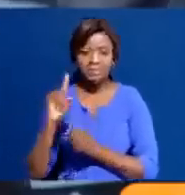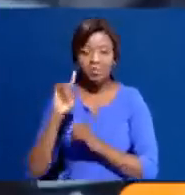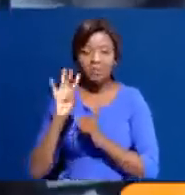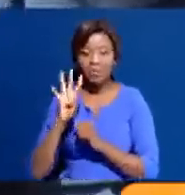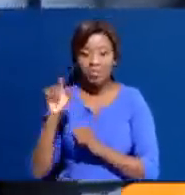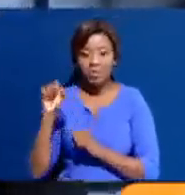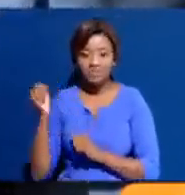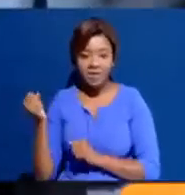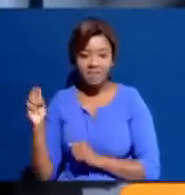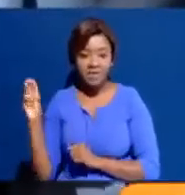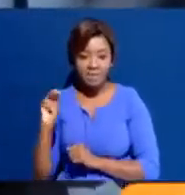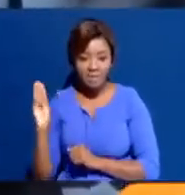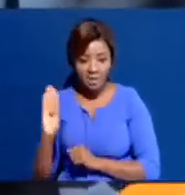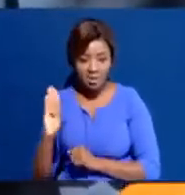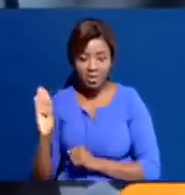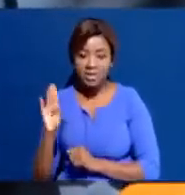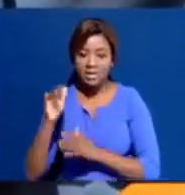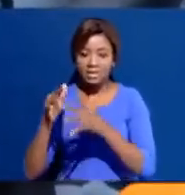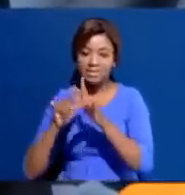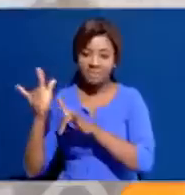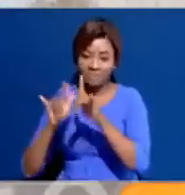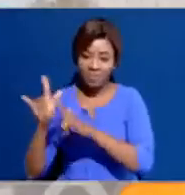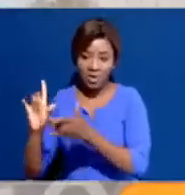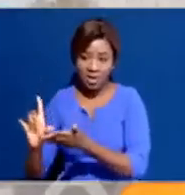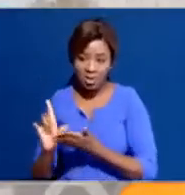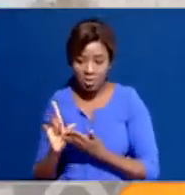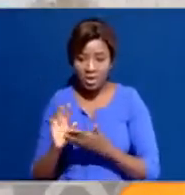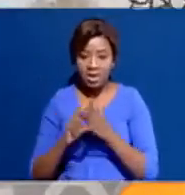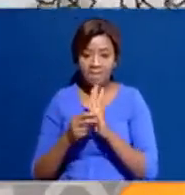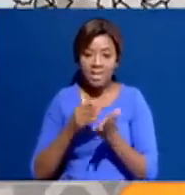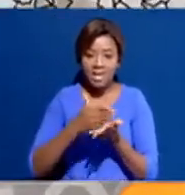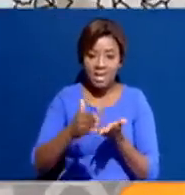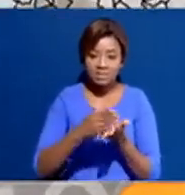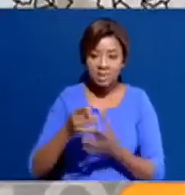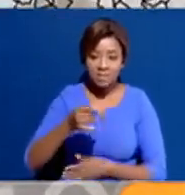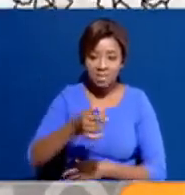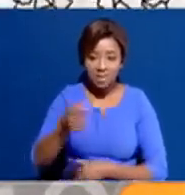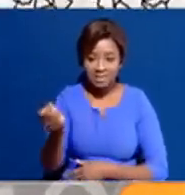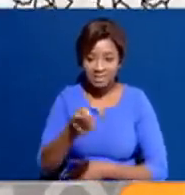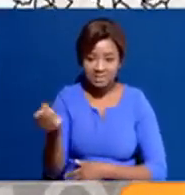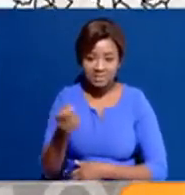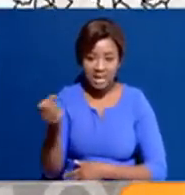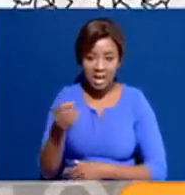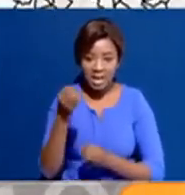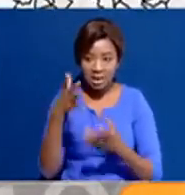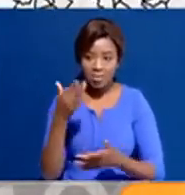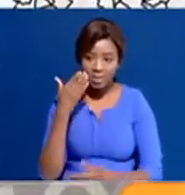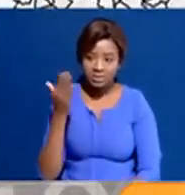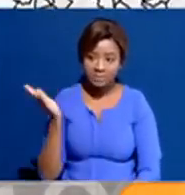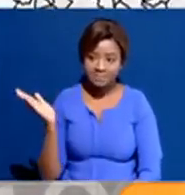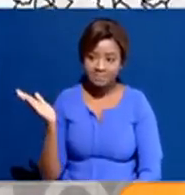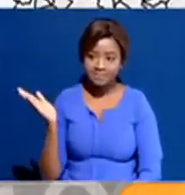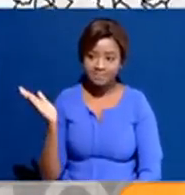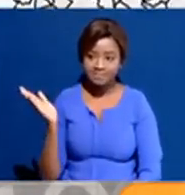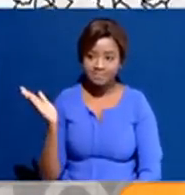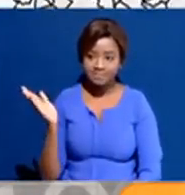According to records seen by Citizen TV, the government pays salaries of up to 50 billion shillings every month to its civil servants